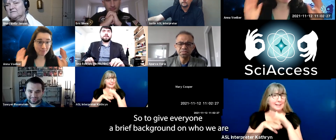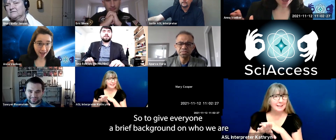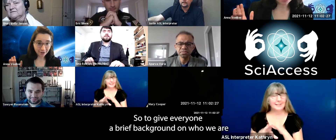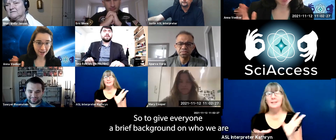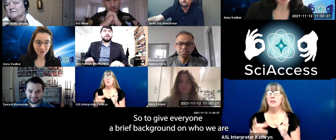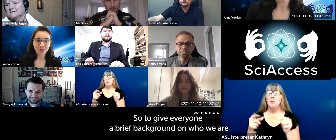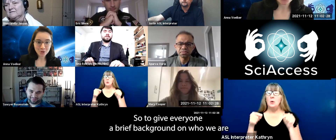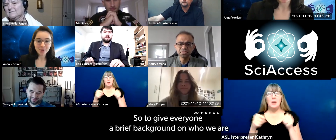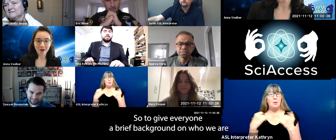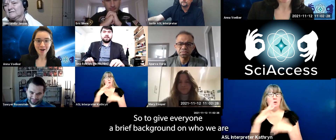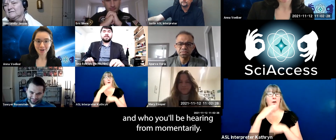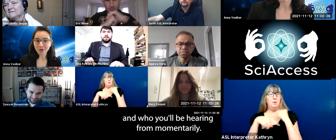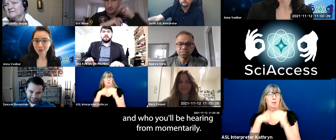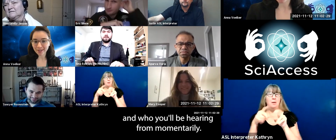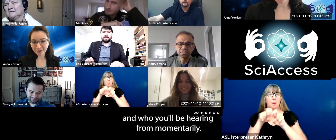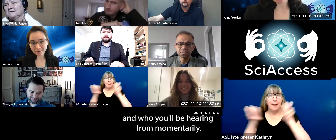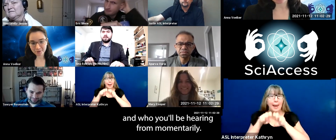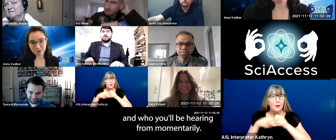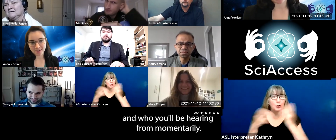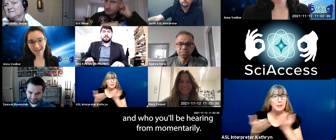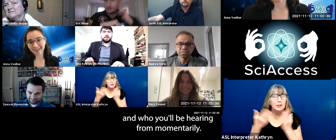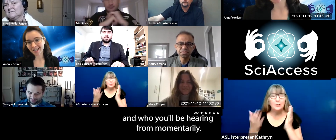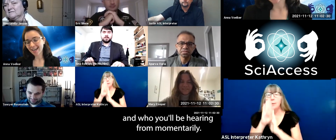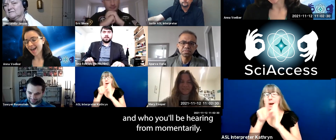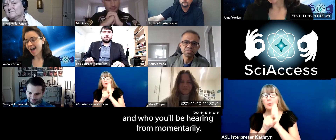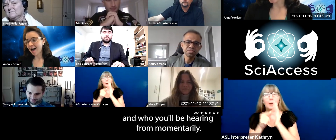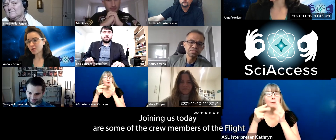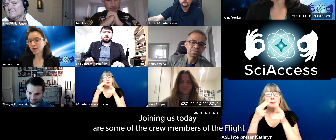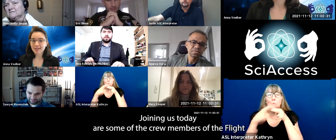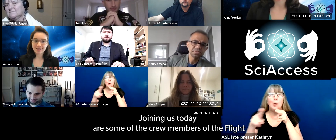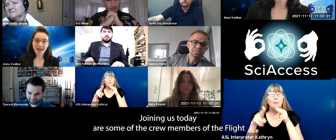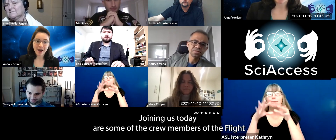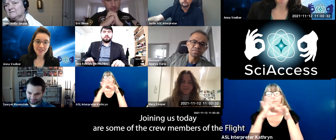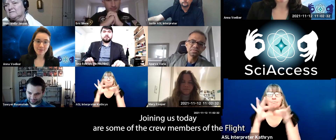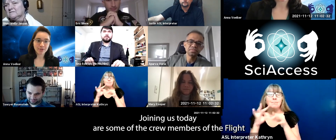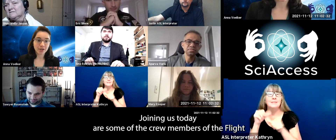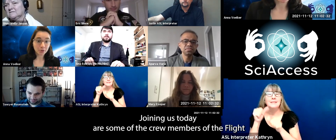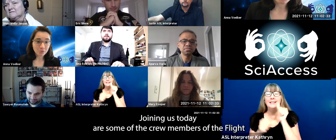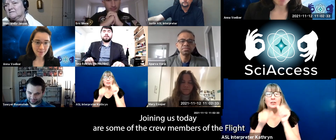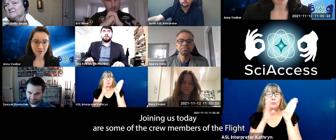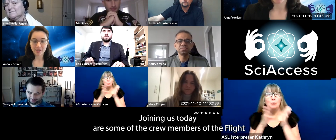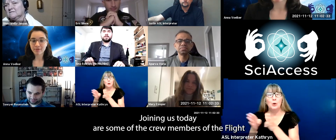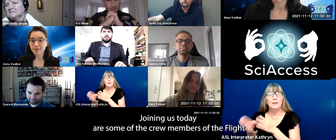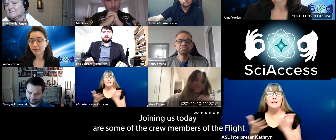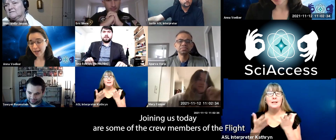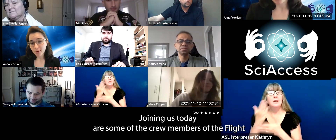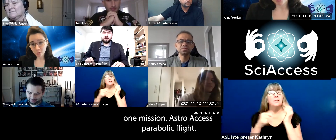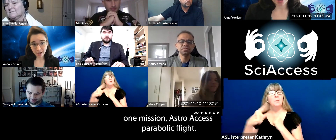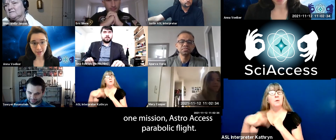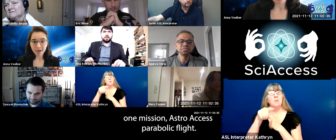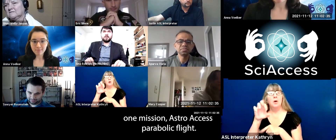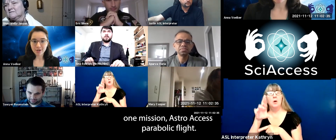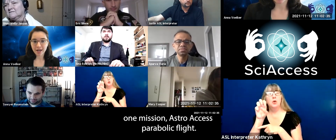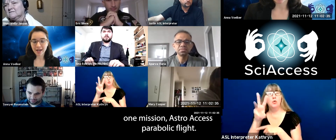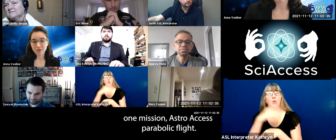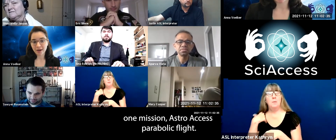brief background on who we are and who you'll be hearing from momentarily, joining us today are some of the crew members of the Flight